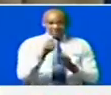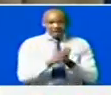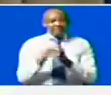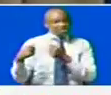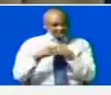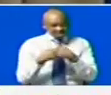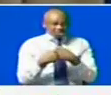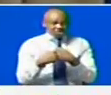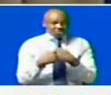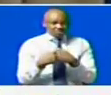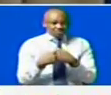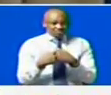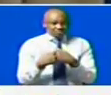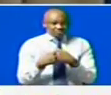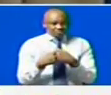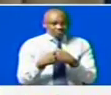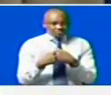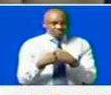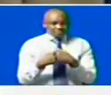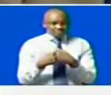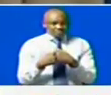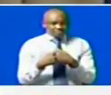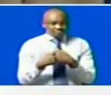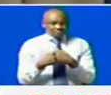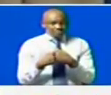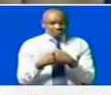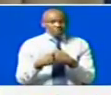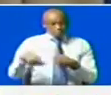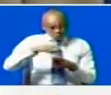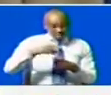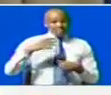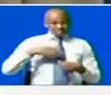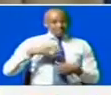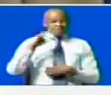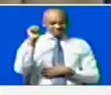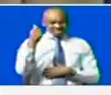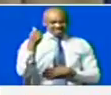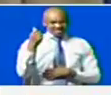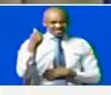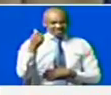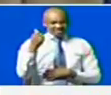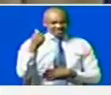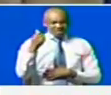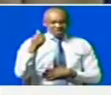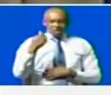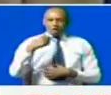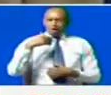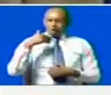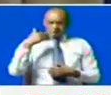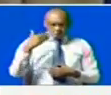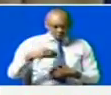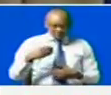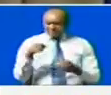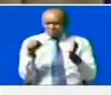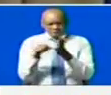challenge, we, as a people, have risen above the